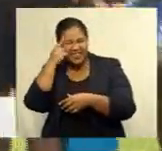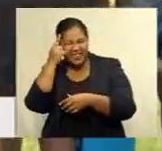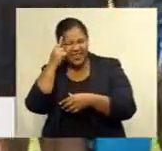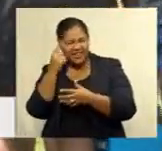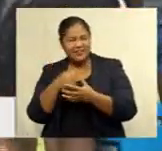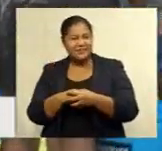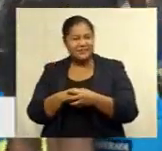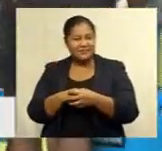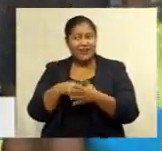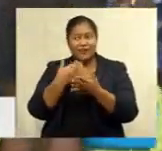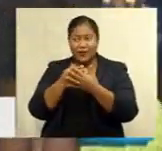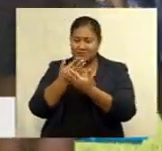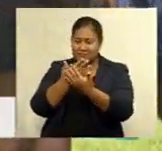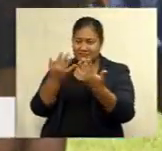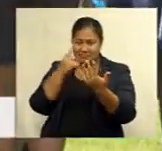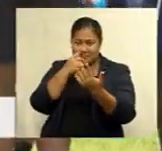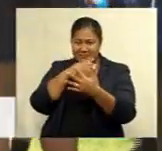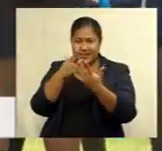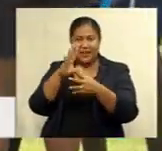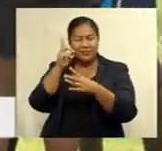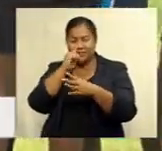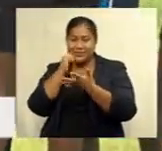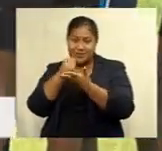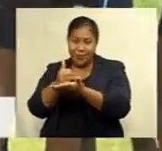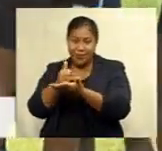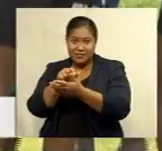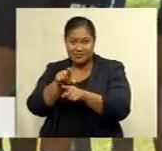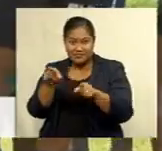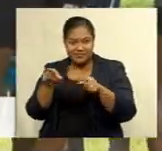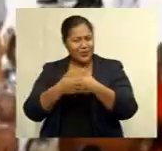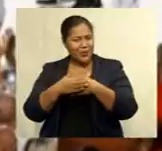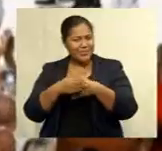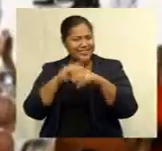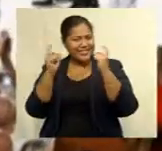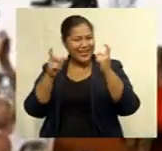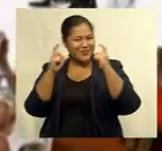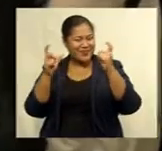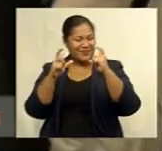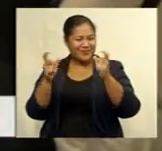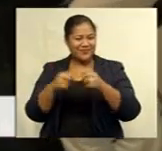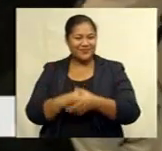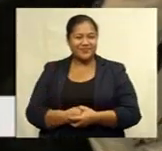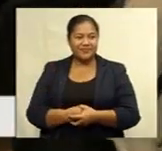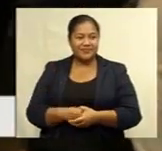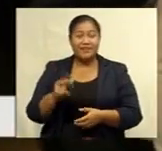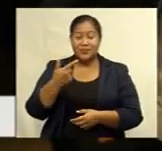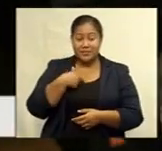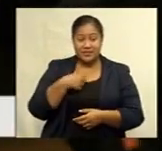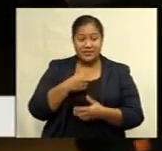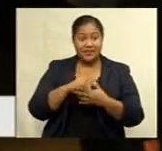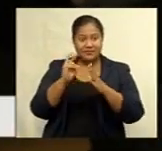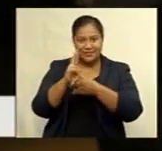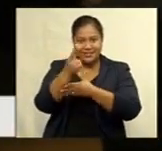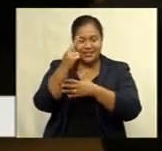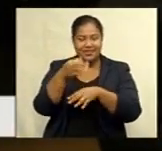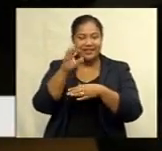from the public and also from the supporters is that we train hard. For me, representing the